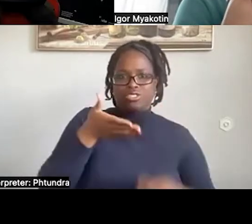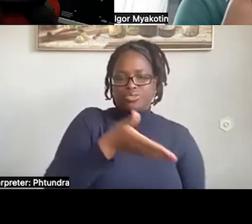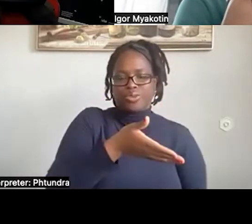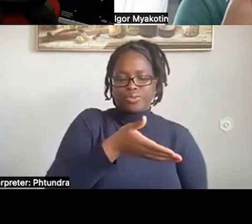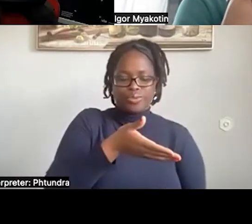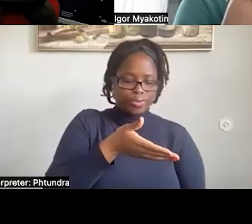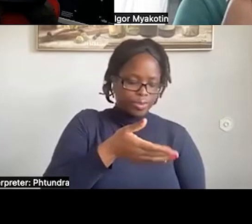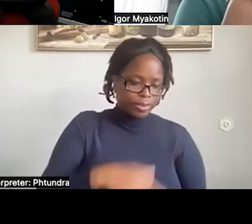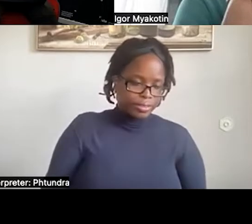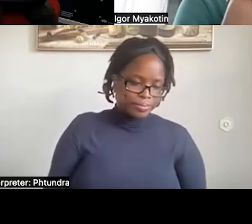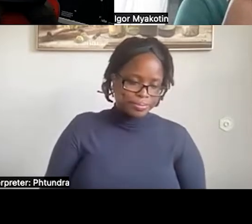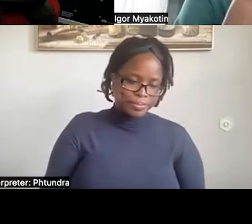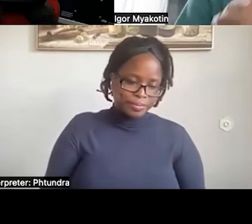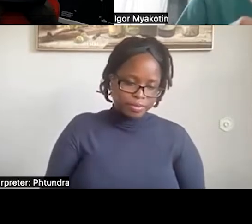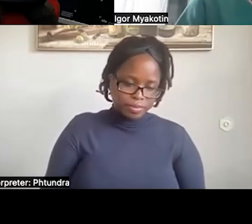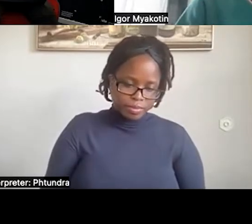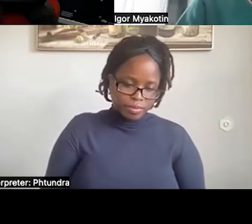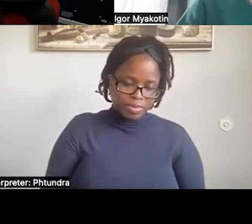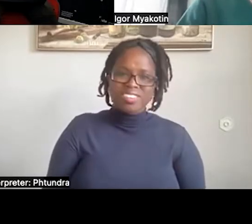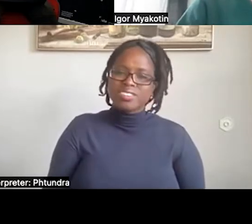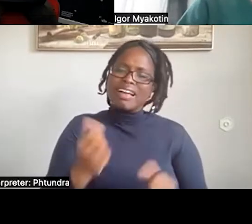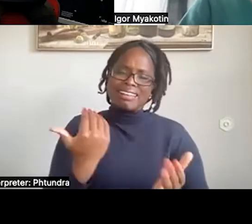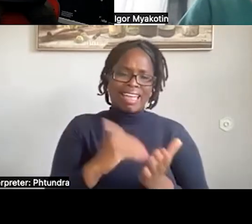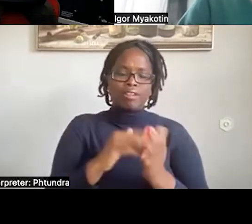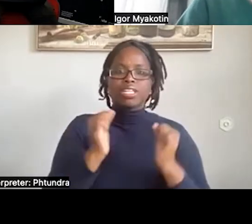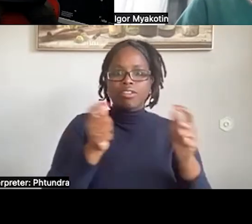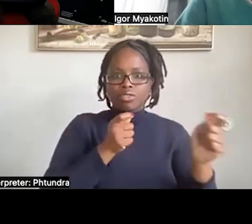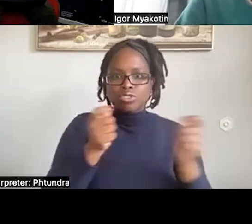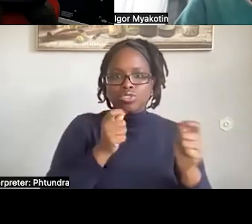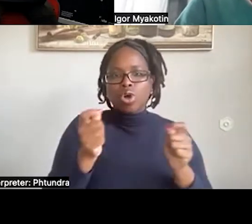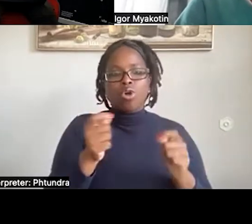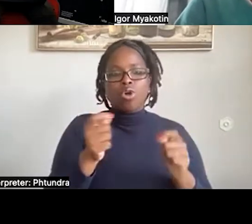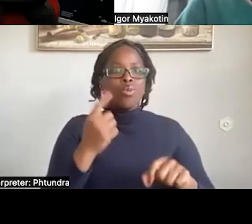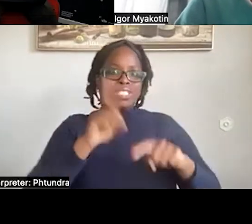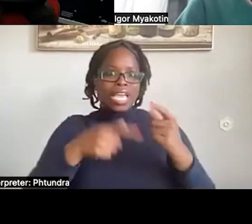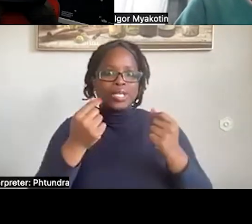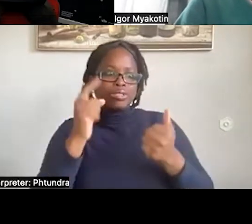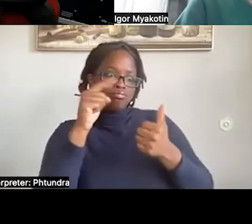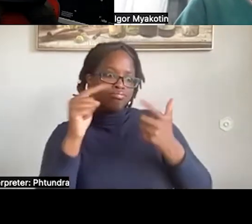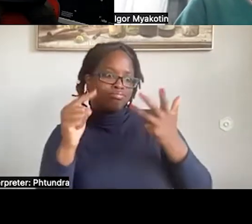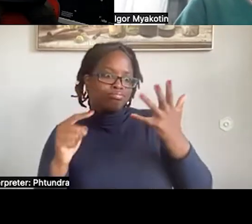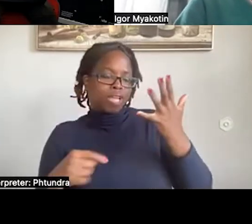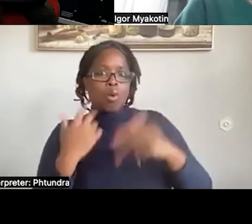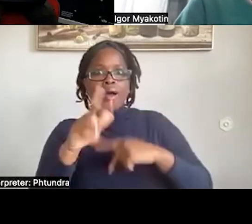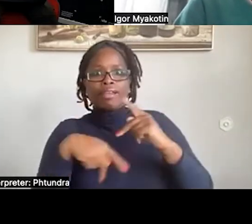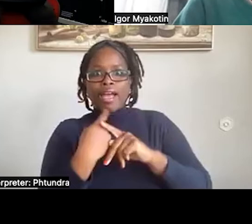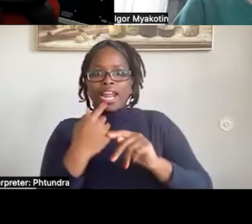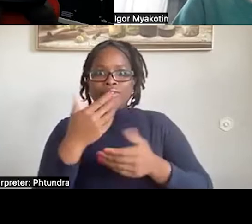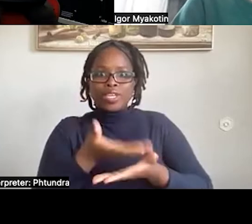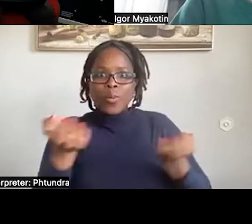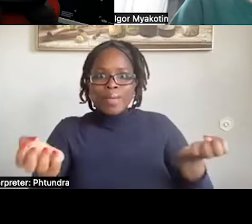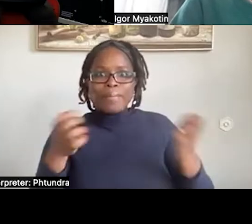there is a lot of censorship. With the democratization of cameras and things in the